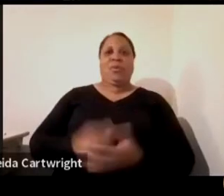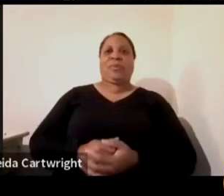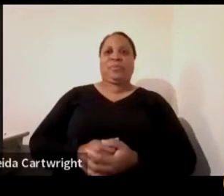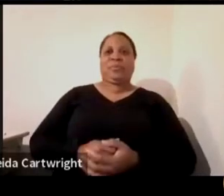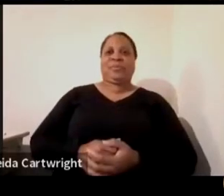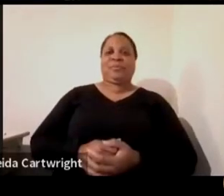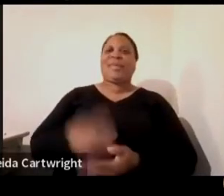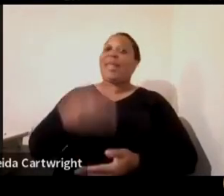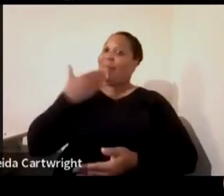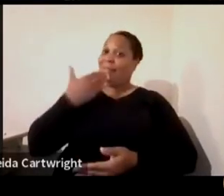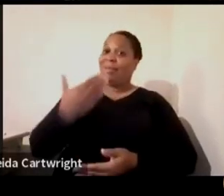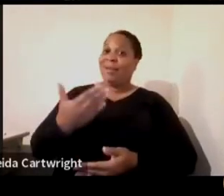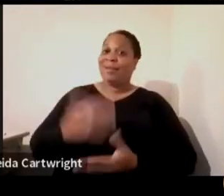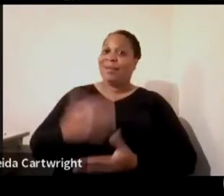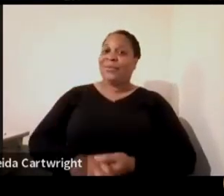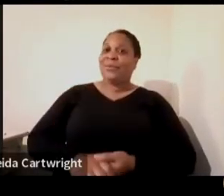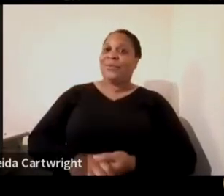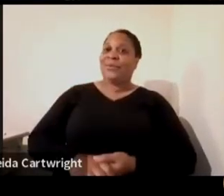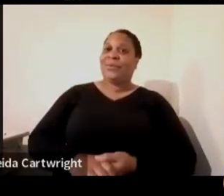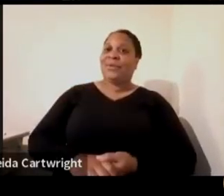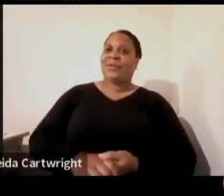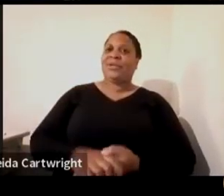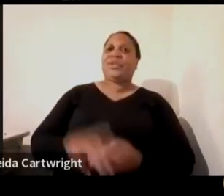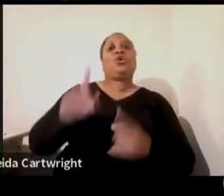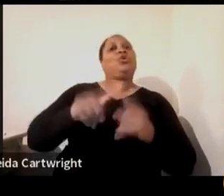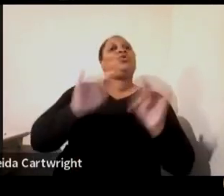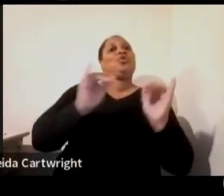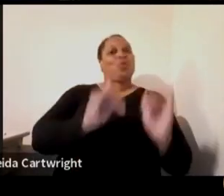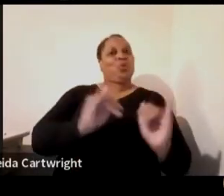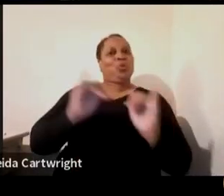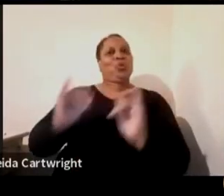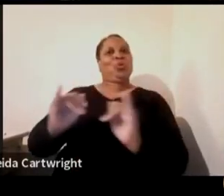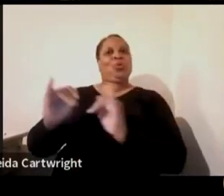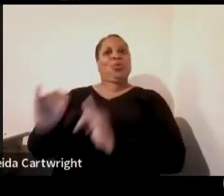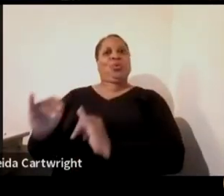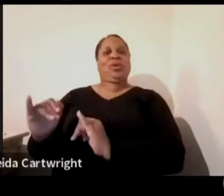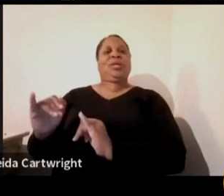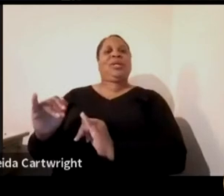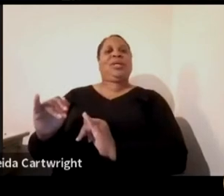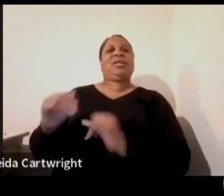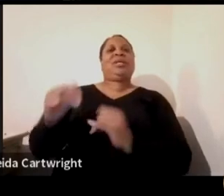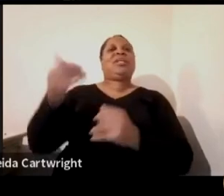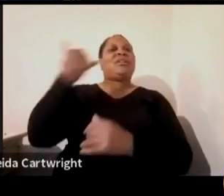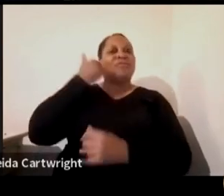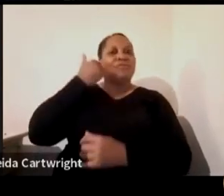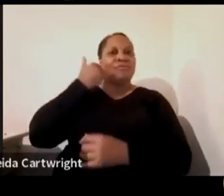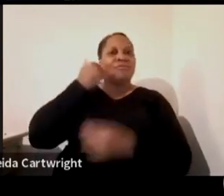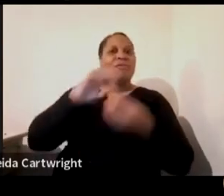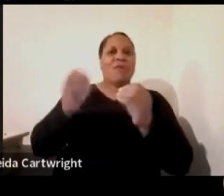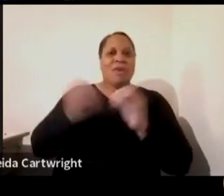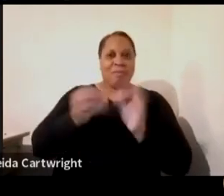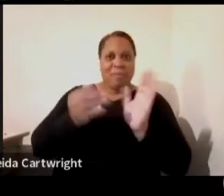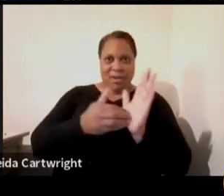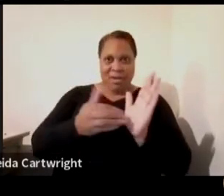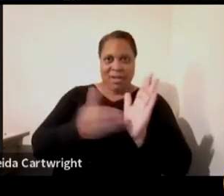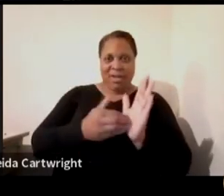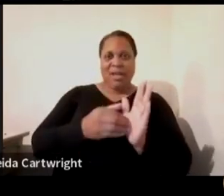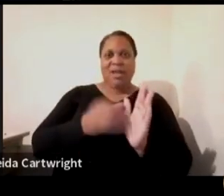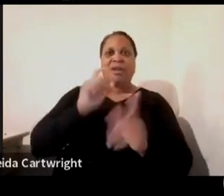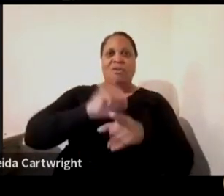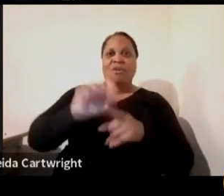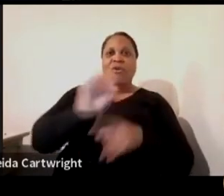you. To each of you. Just to give the number that people can call on Monday,